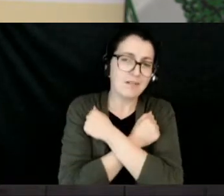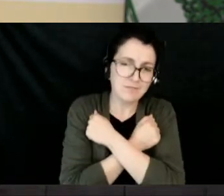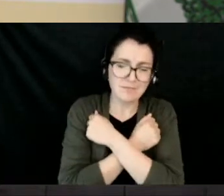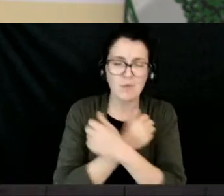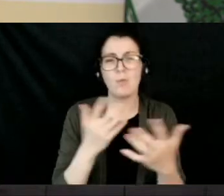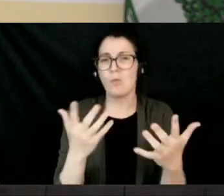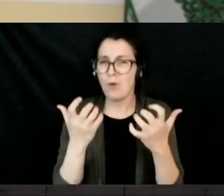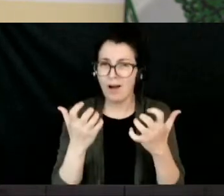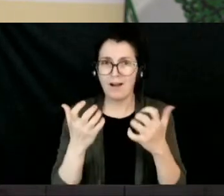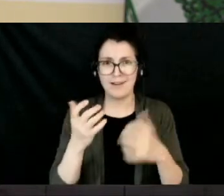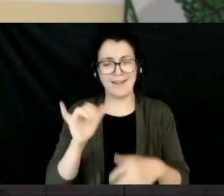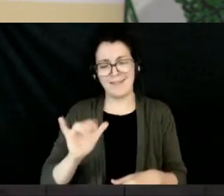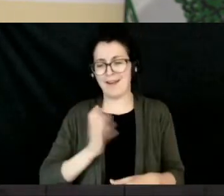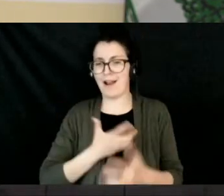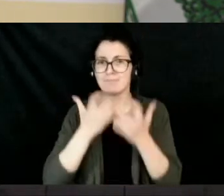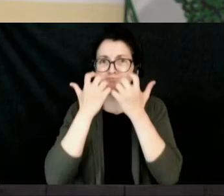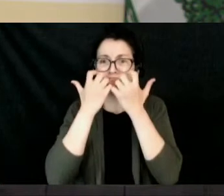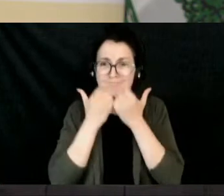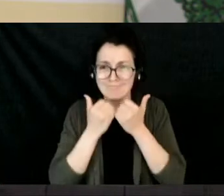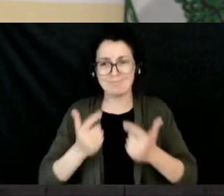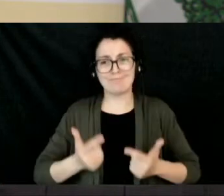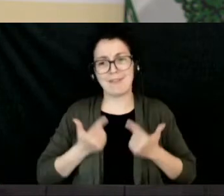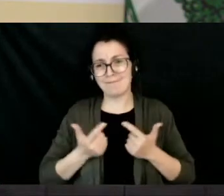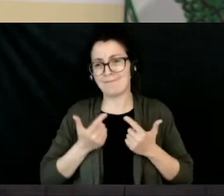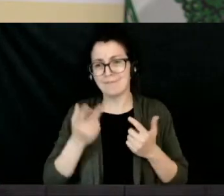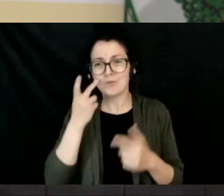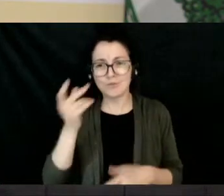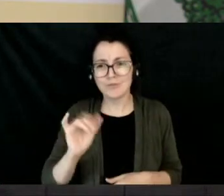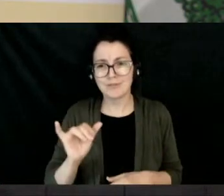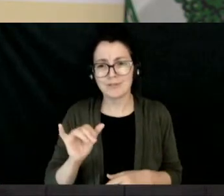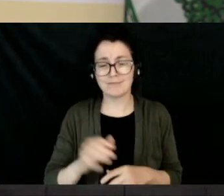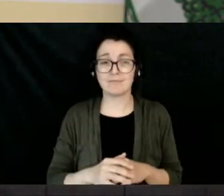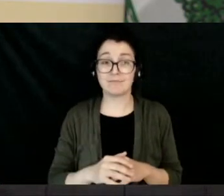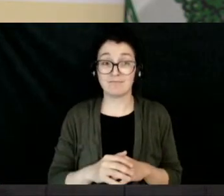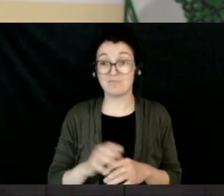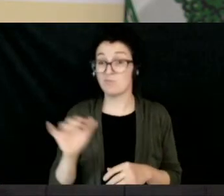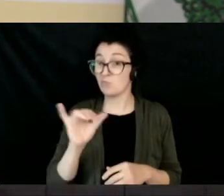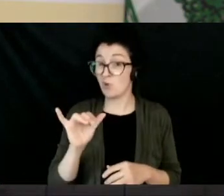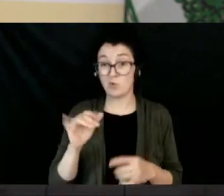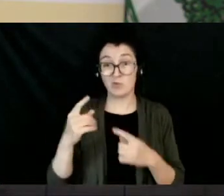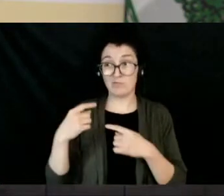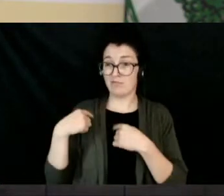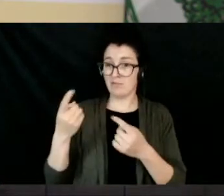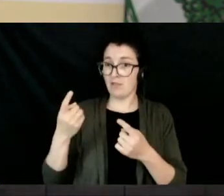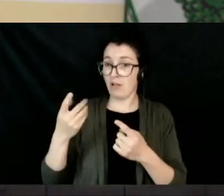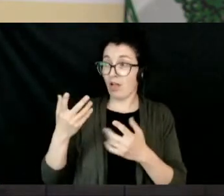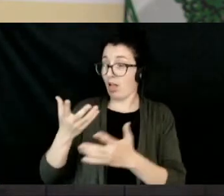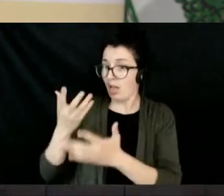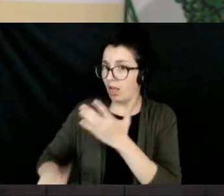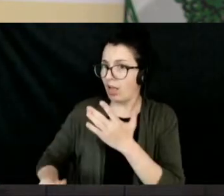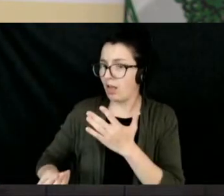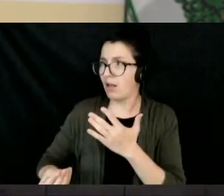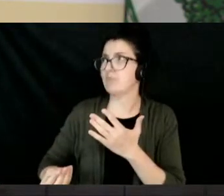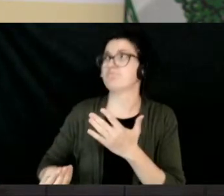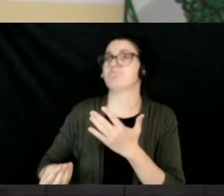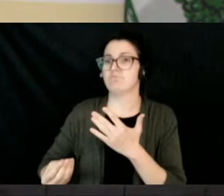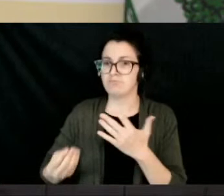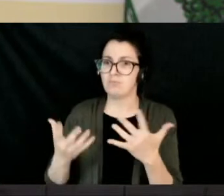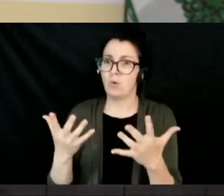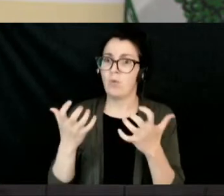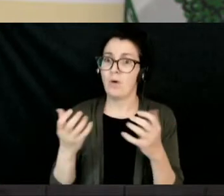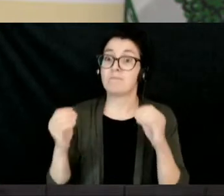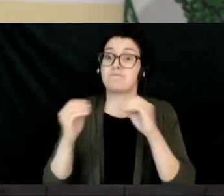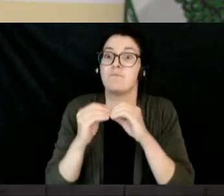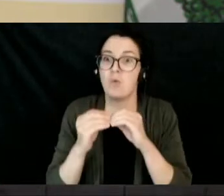treasure, perhaps so much more so because COVID has stolen too much of that from us. And today, I think we make the cautious